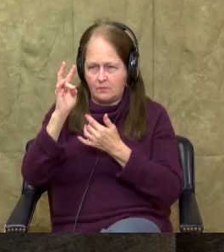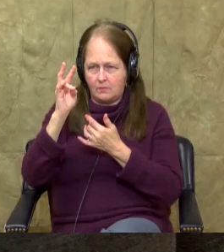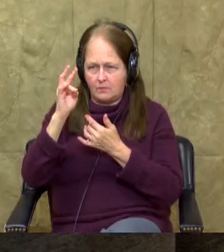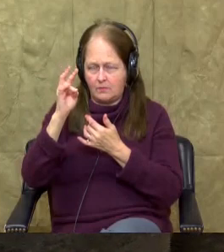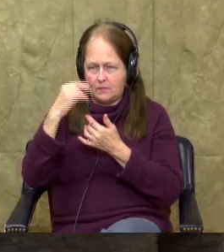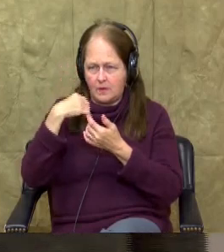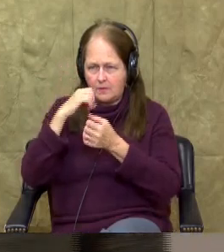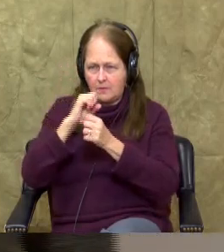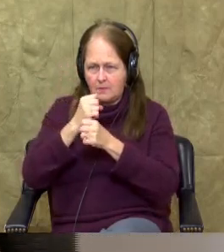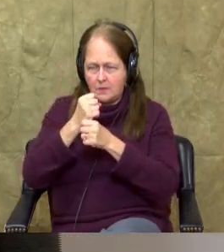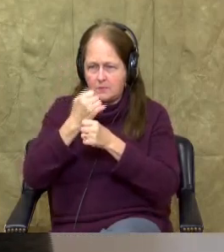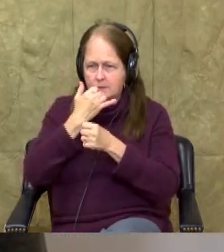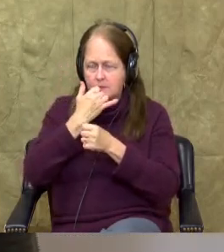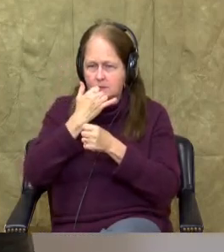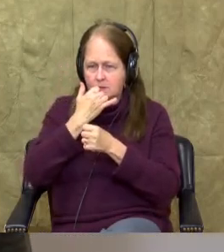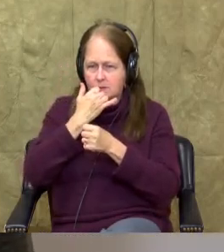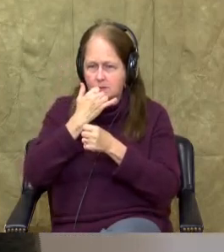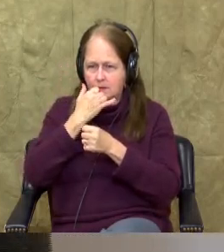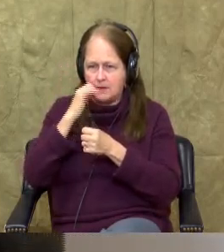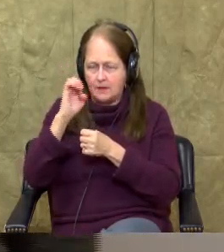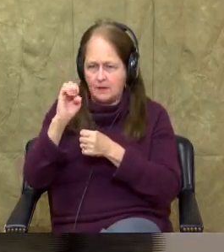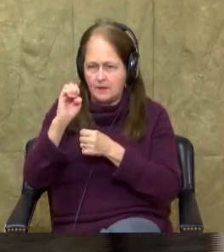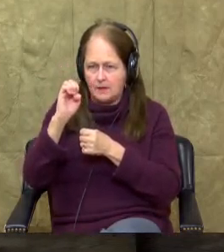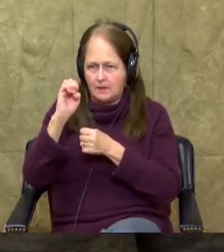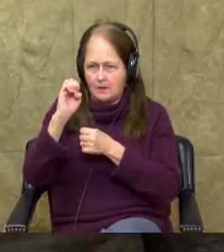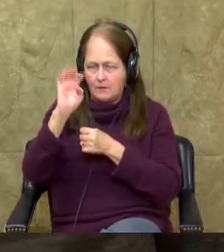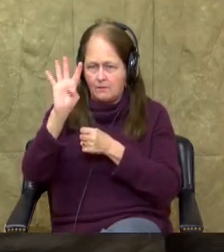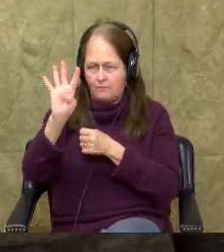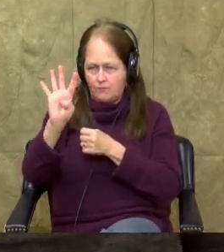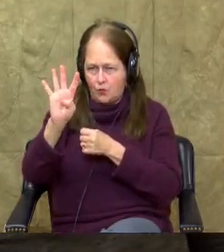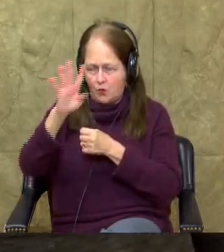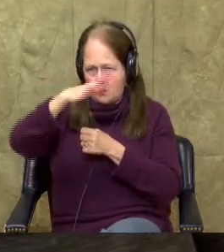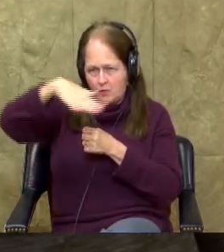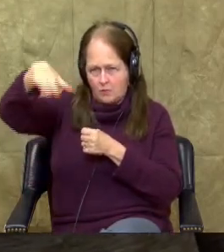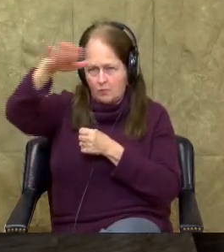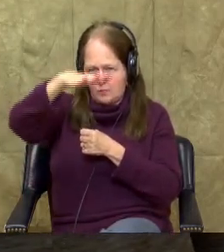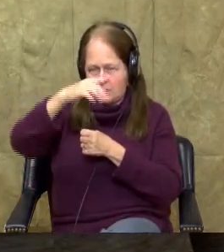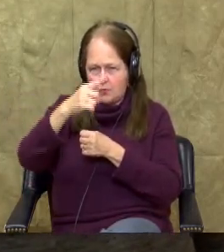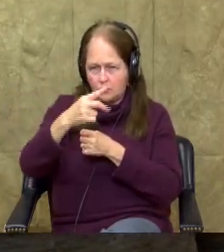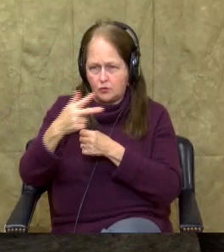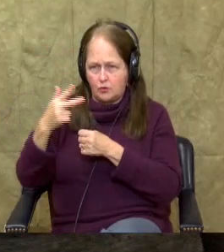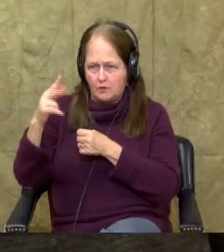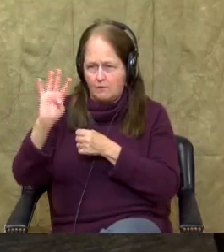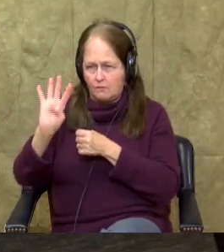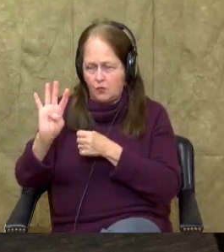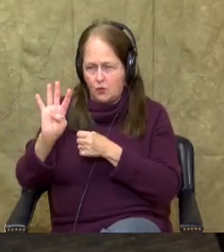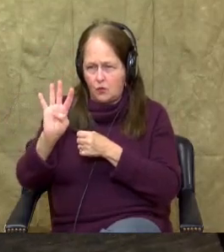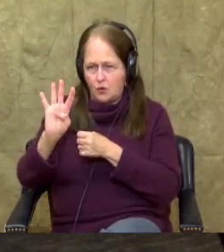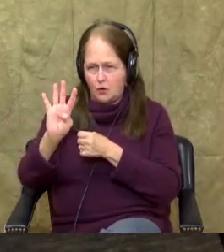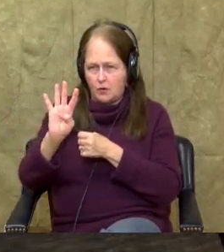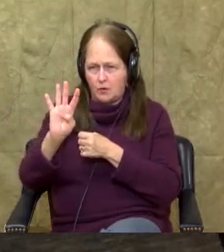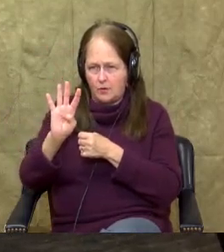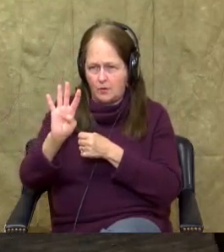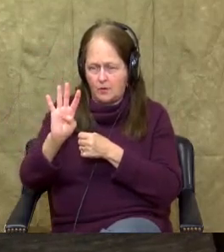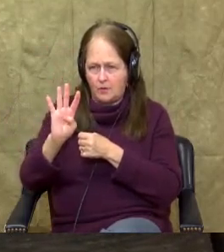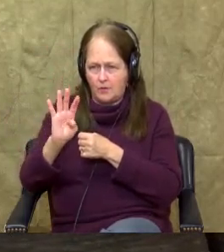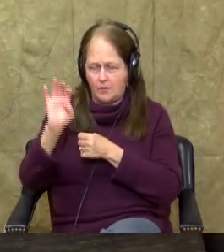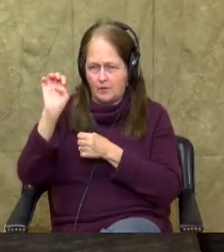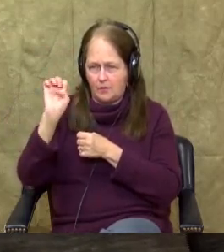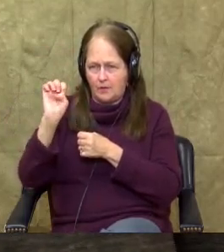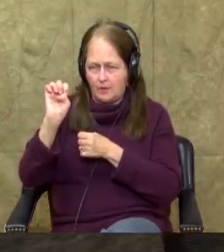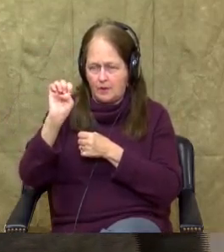I messed up somewhere. Edge. Because that would be 4 for that. 1, 2, 3, 4 for that one. That's an